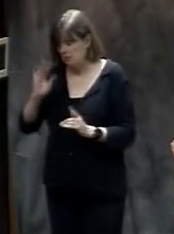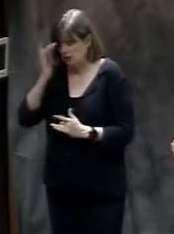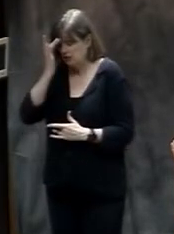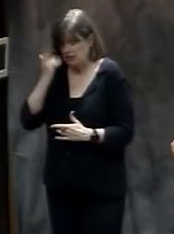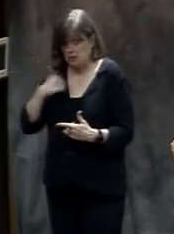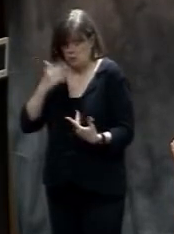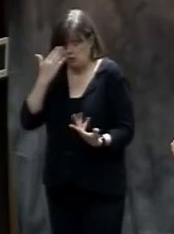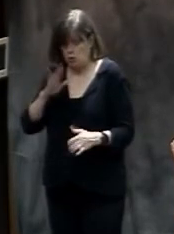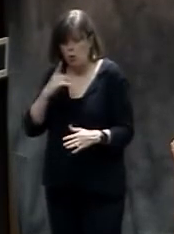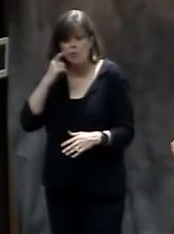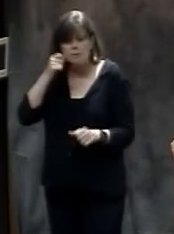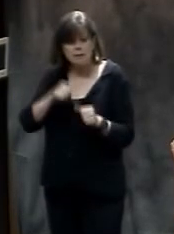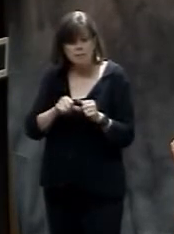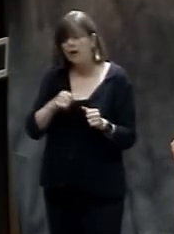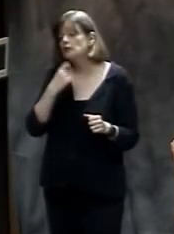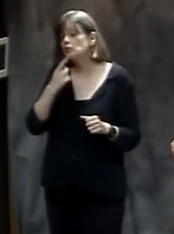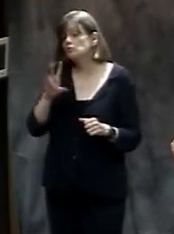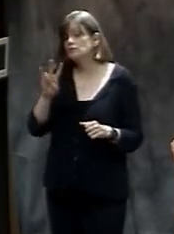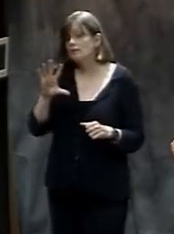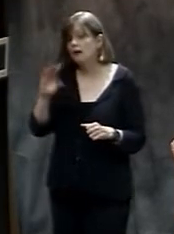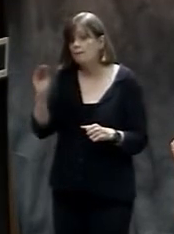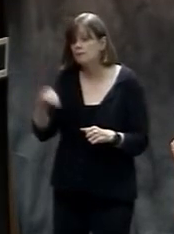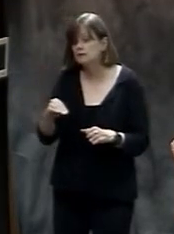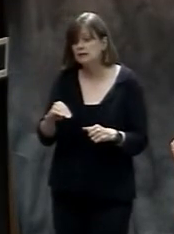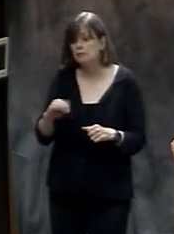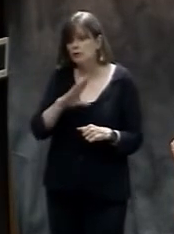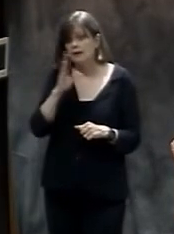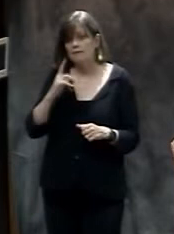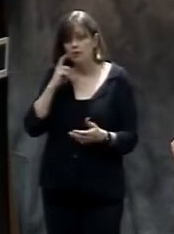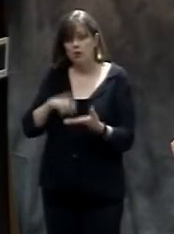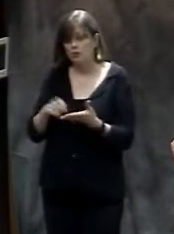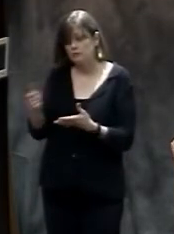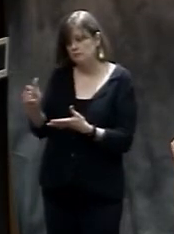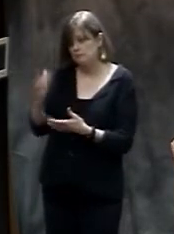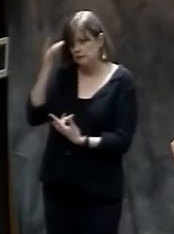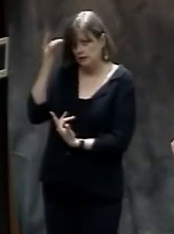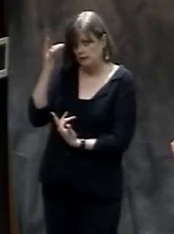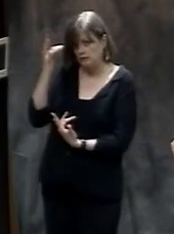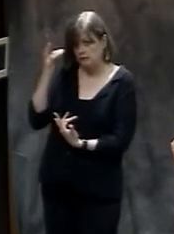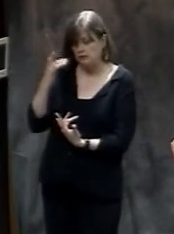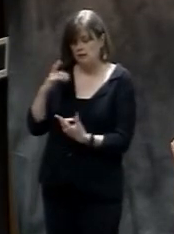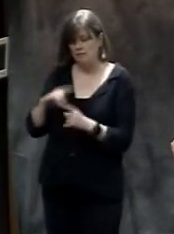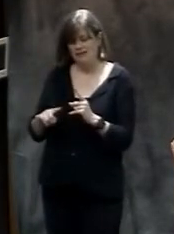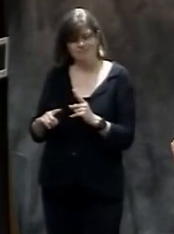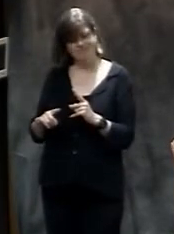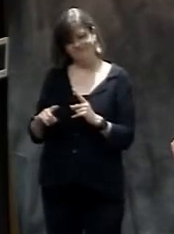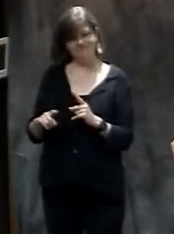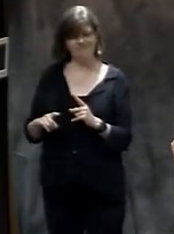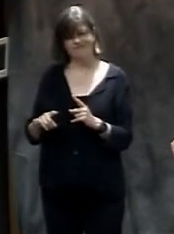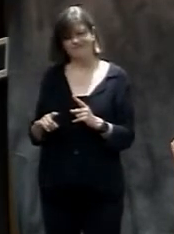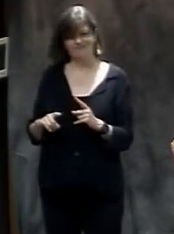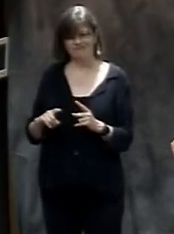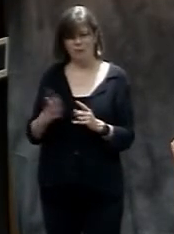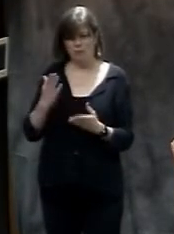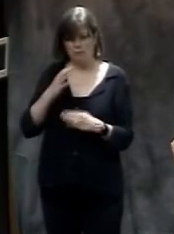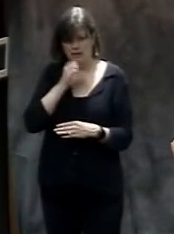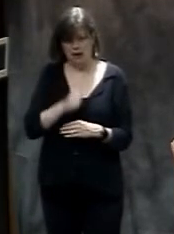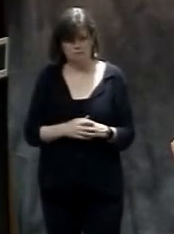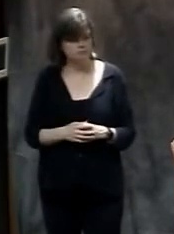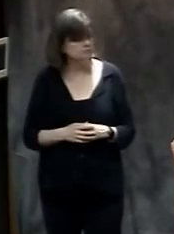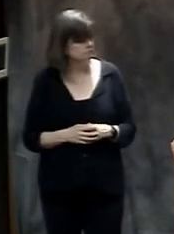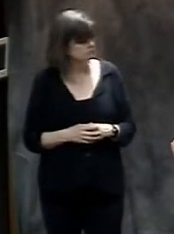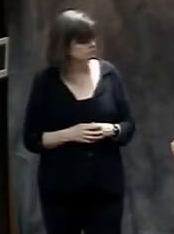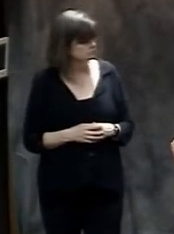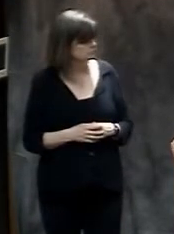said 75% were asymptomatic, but highly unlikely. We would probably know it if that were the case. And so